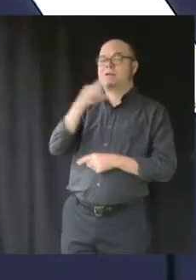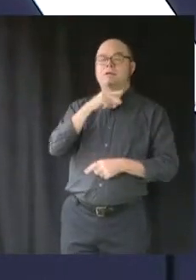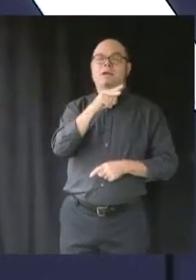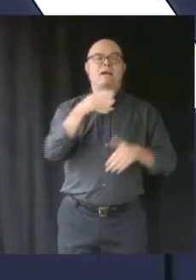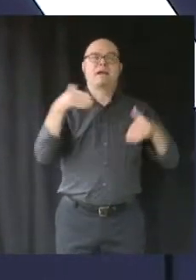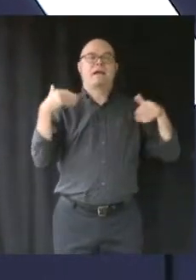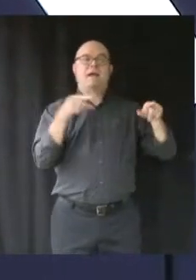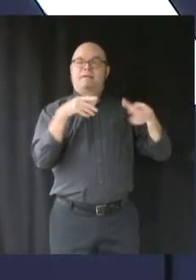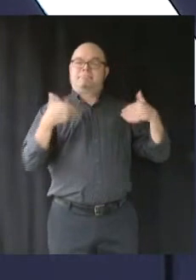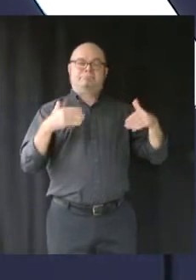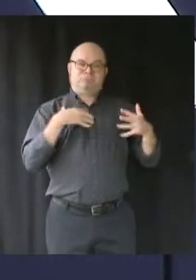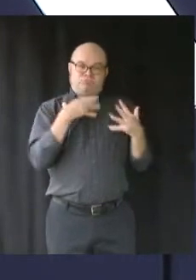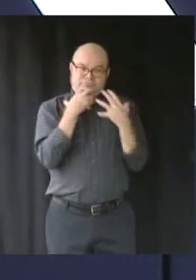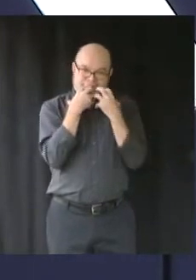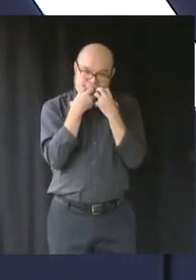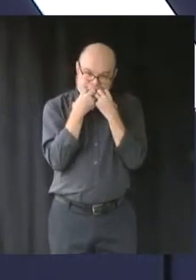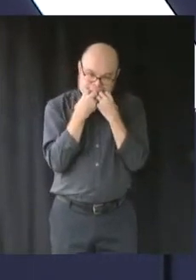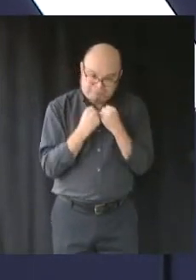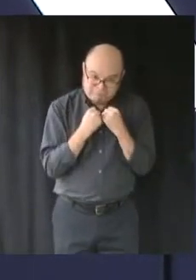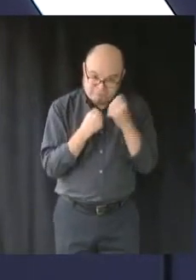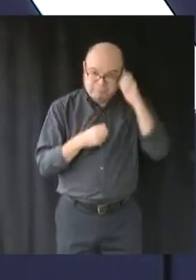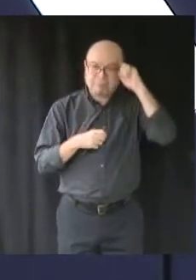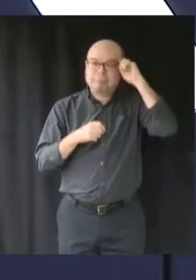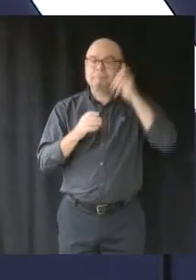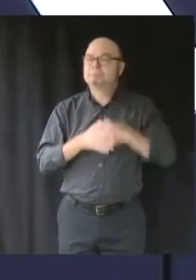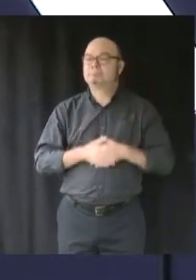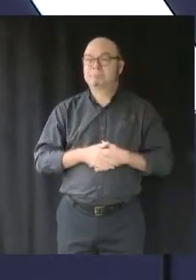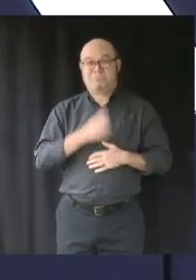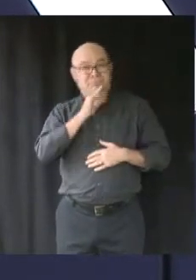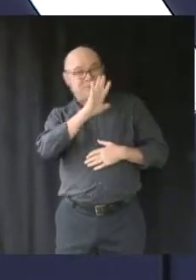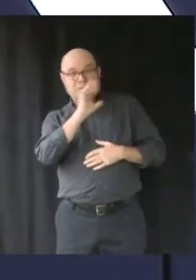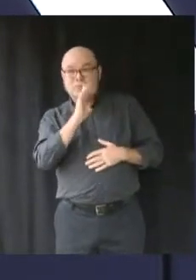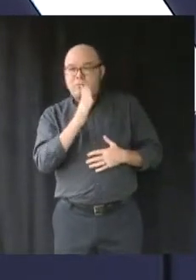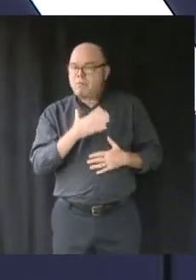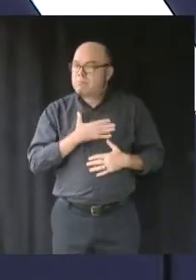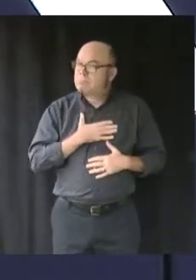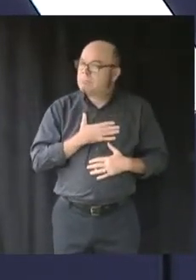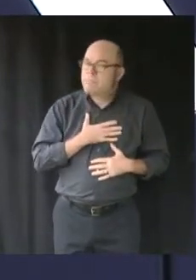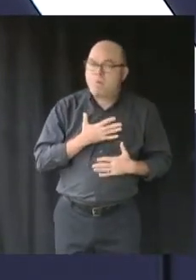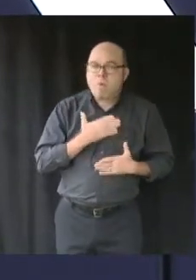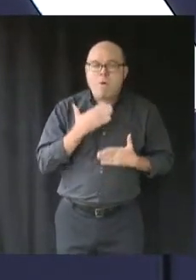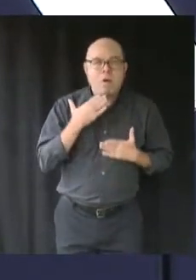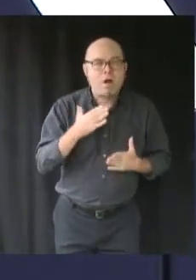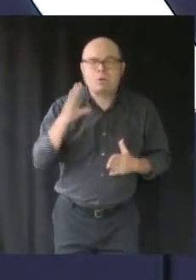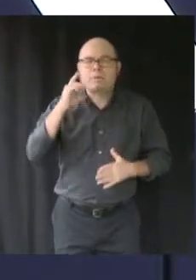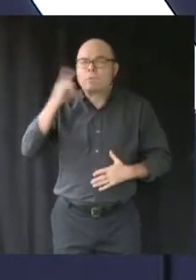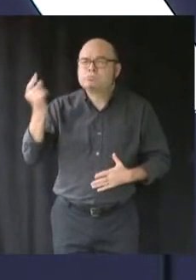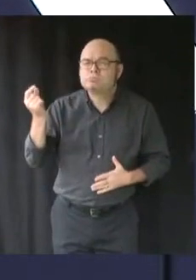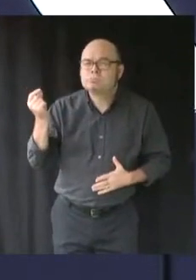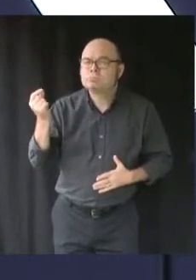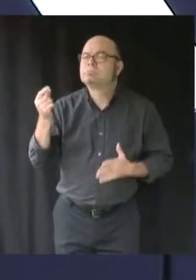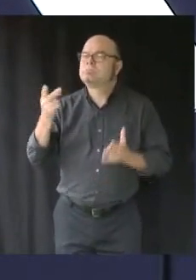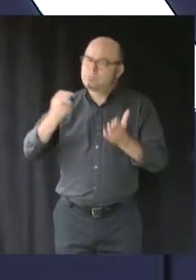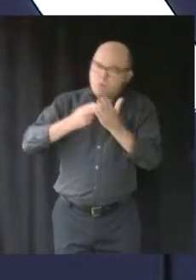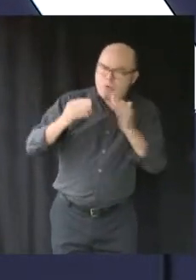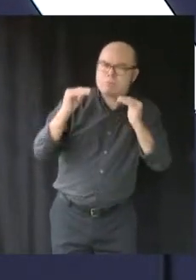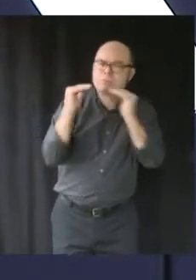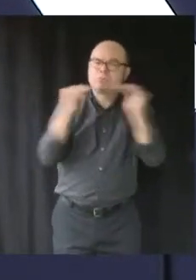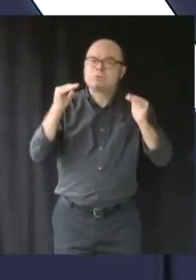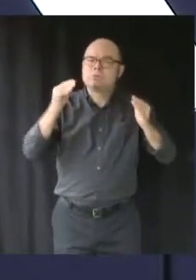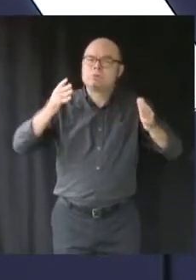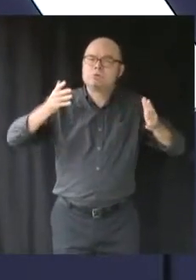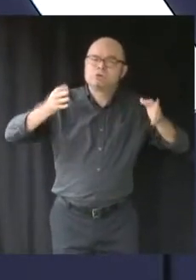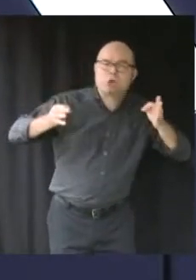of seeking truth and justice under the rule of the law, so that the